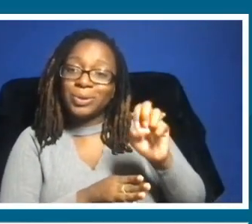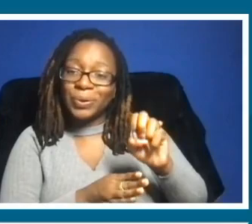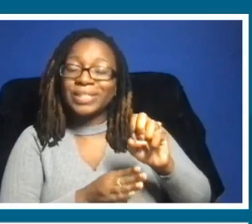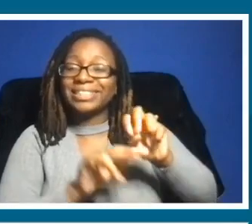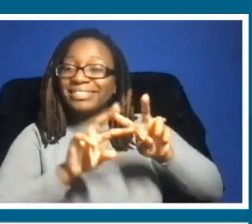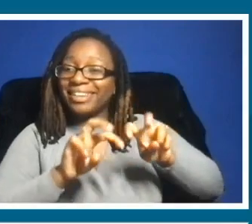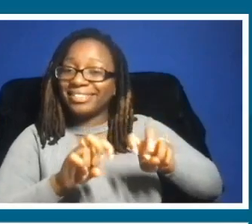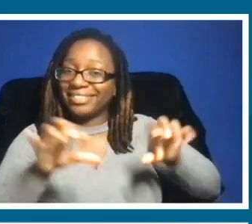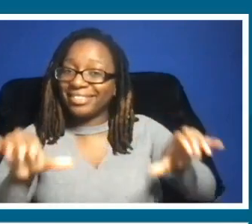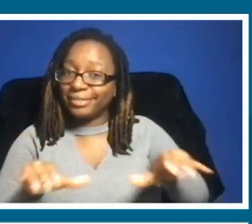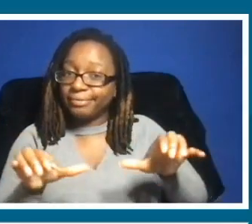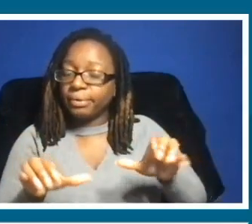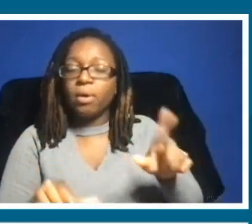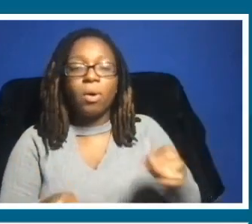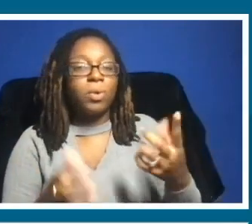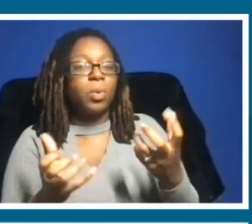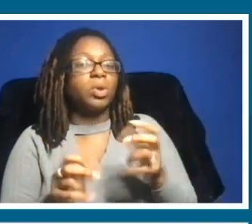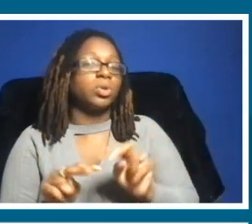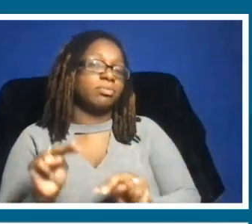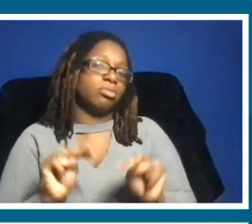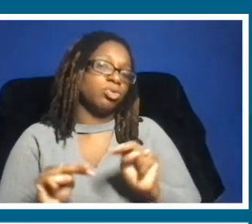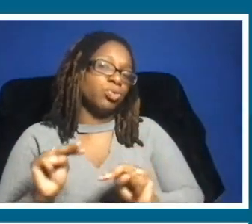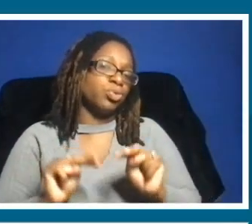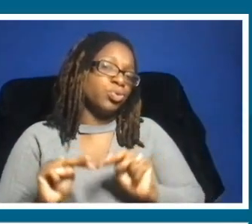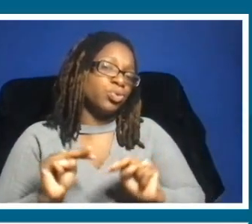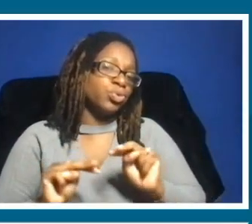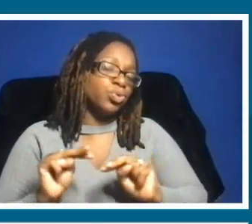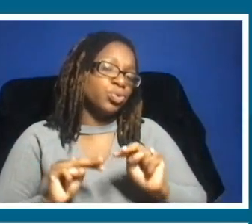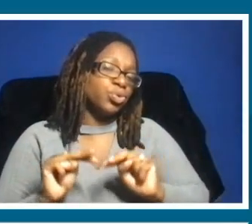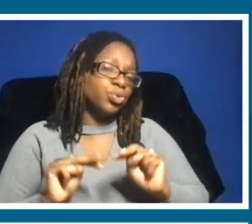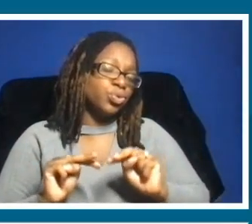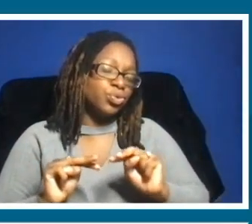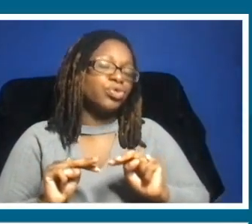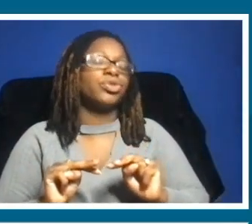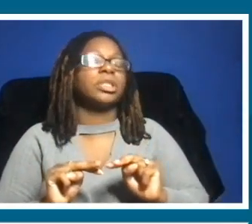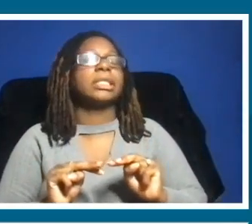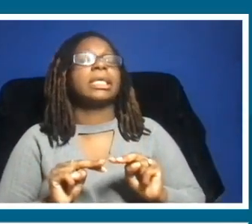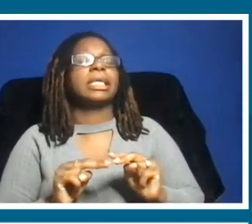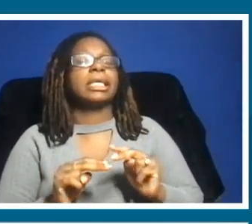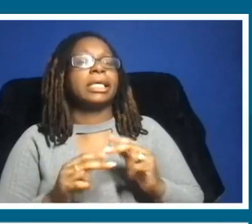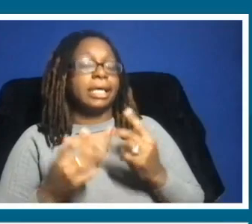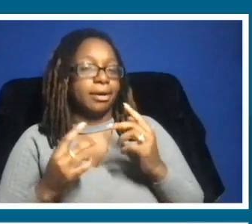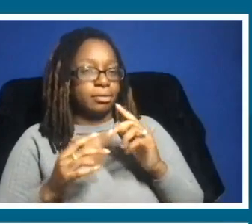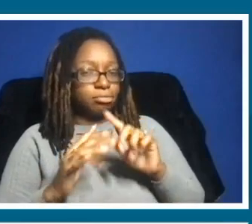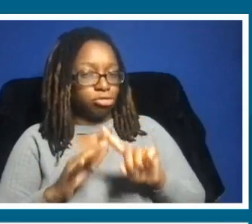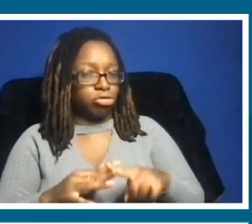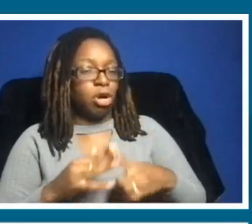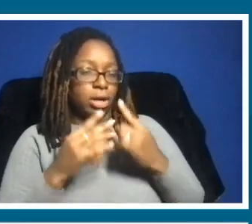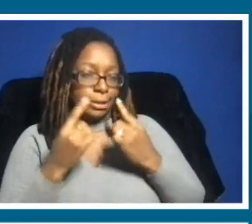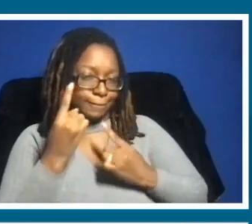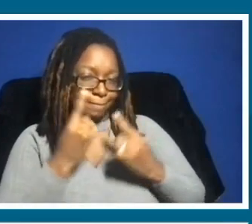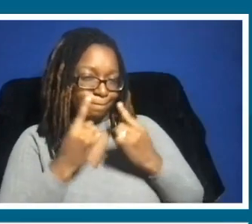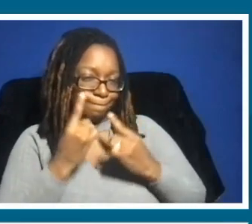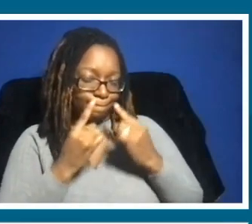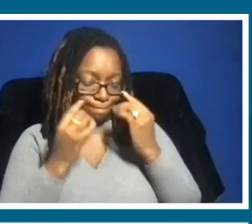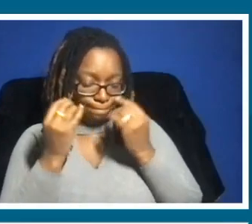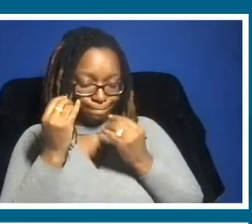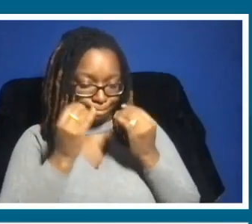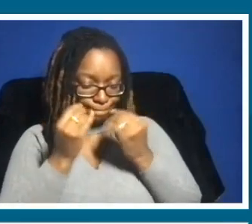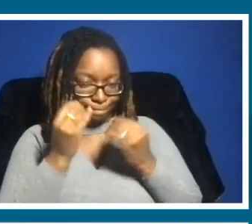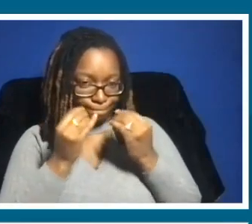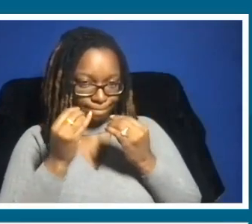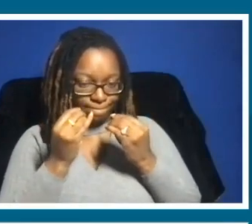just observe and then spend a little time reflecting on those observations, and then